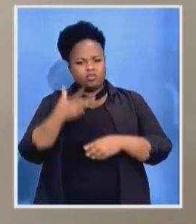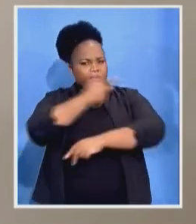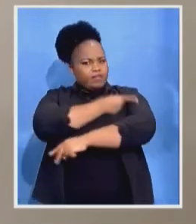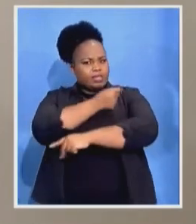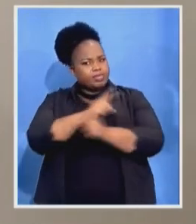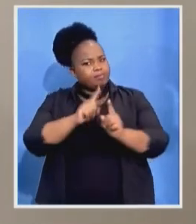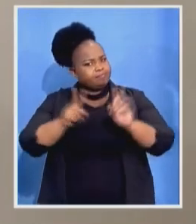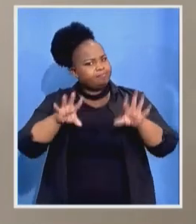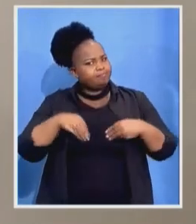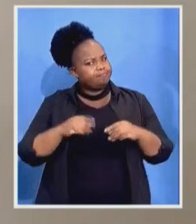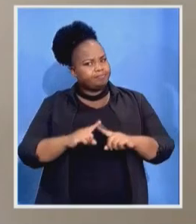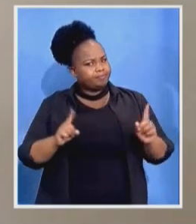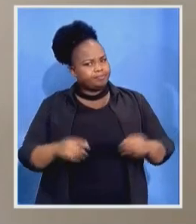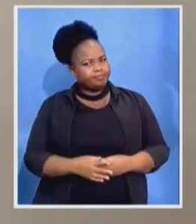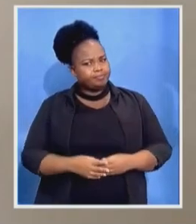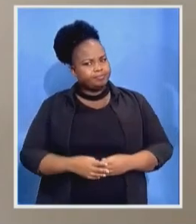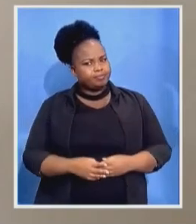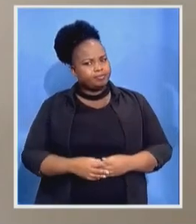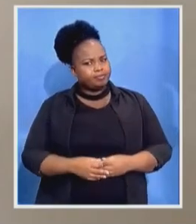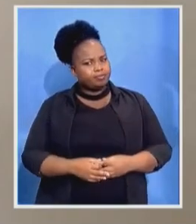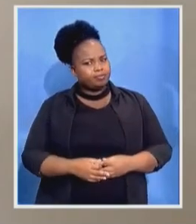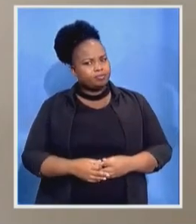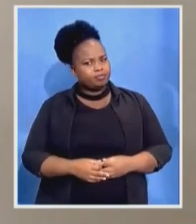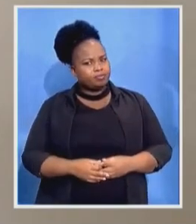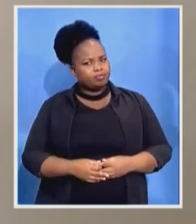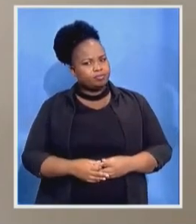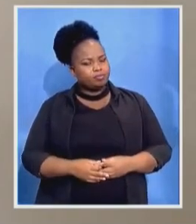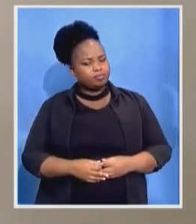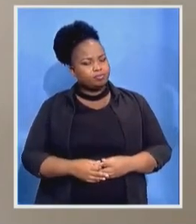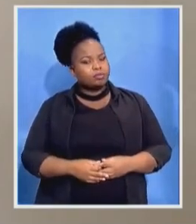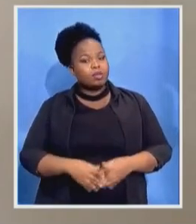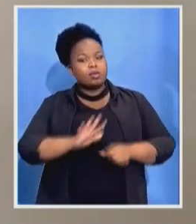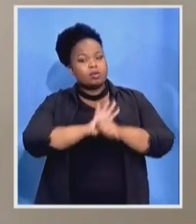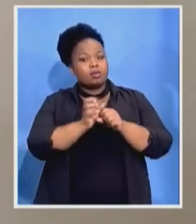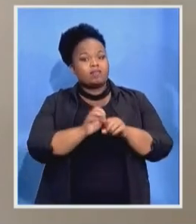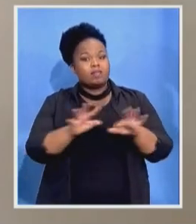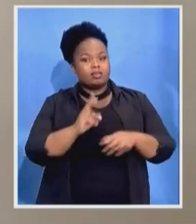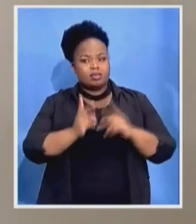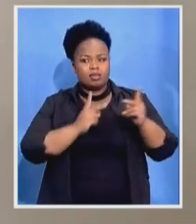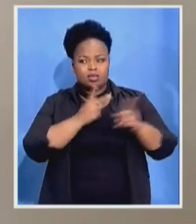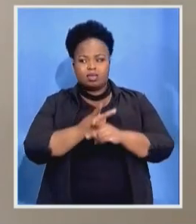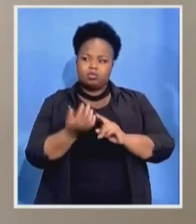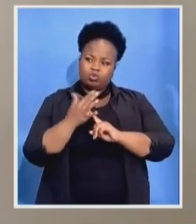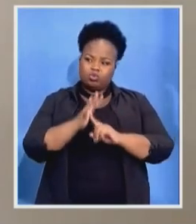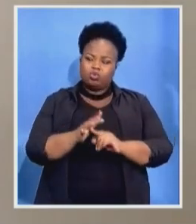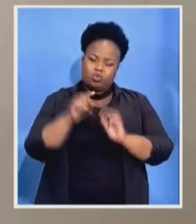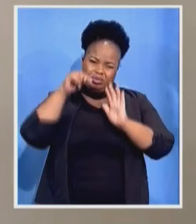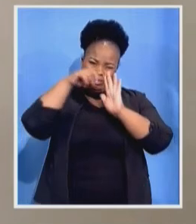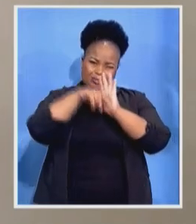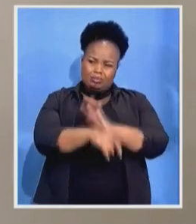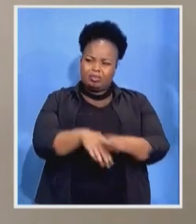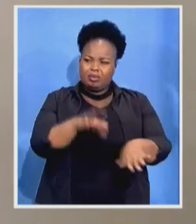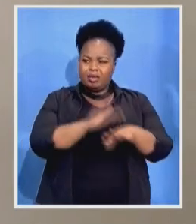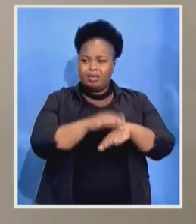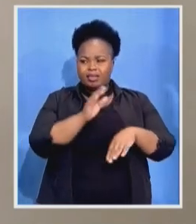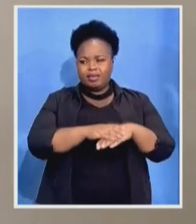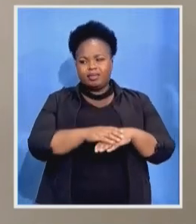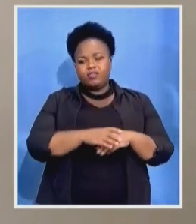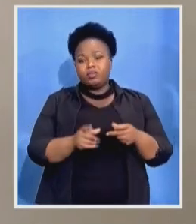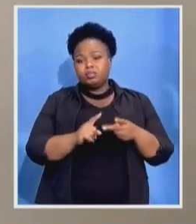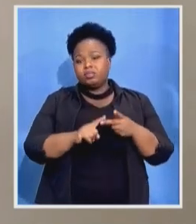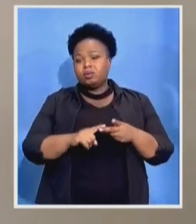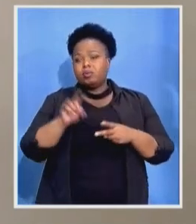The COVID-19 pandemic has further exposed and deepened the capitalist crisis of high levels of